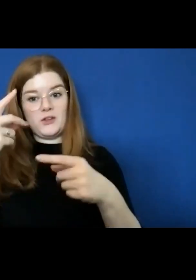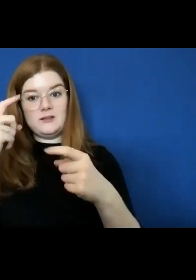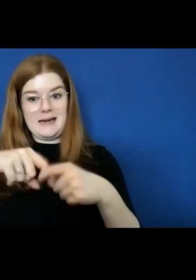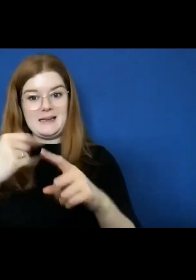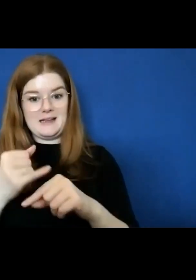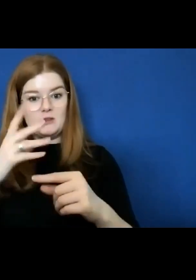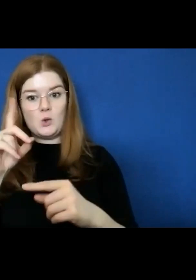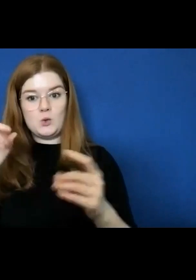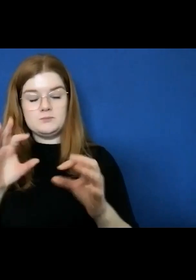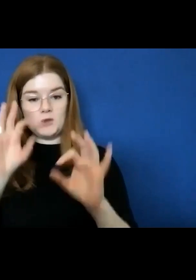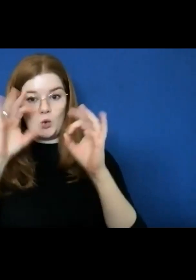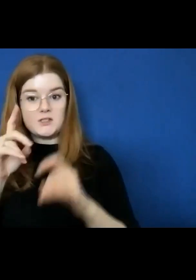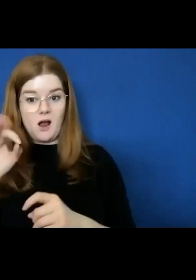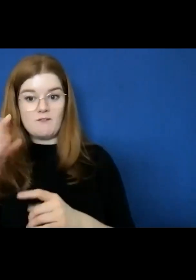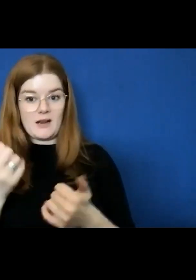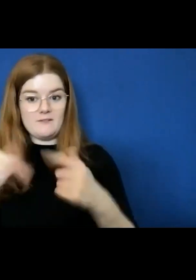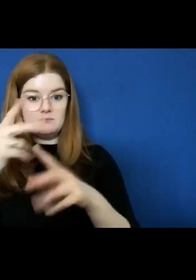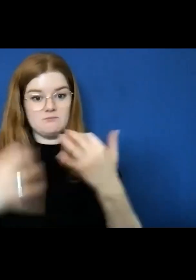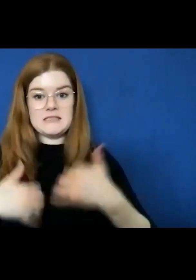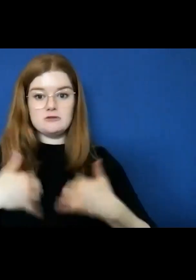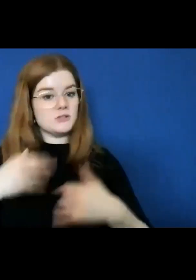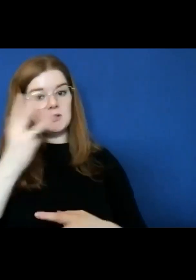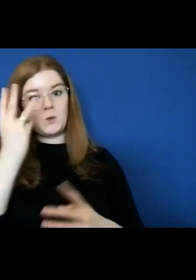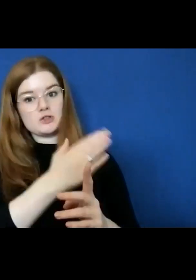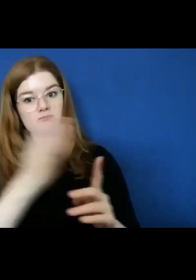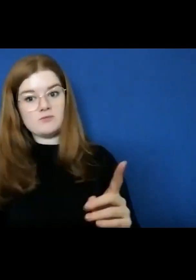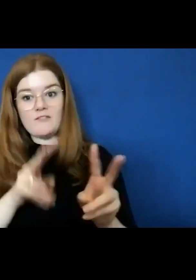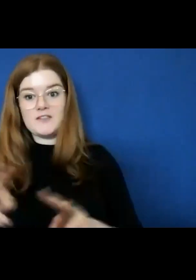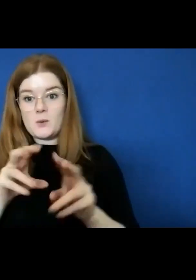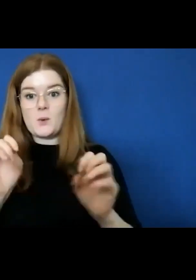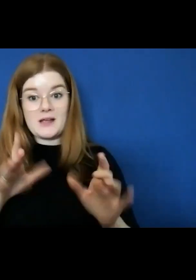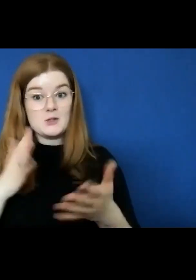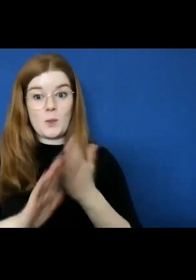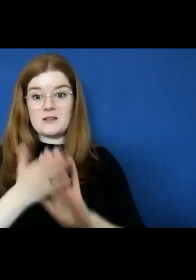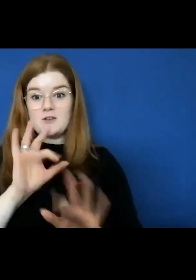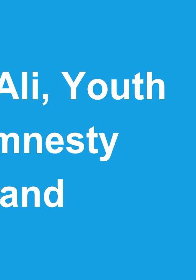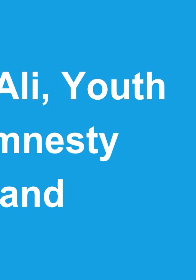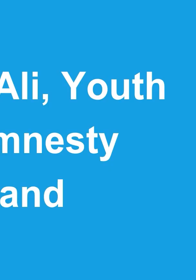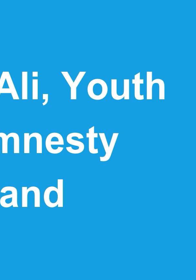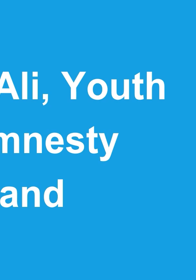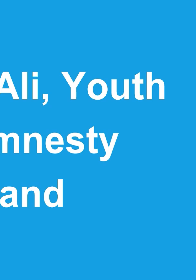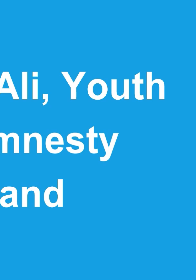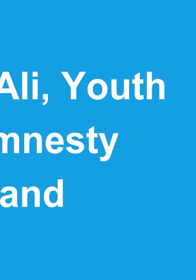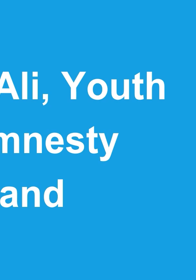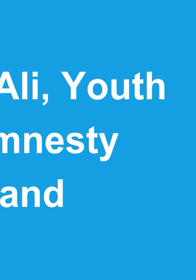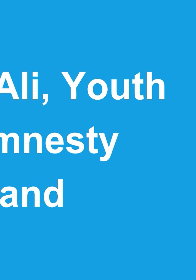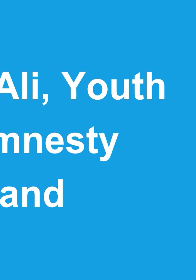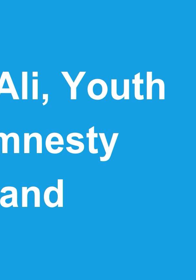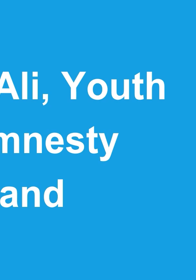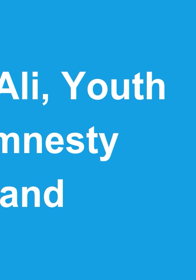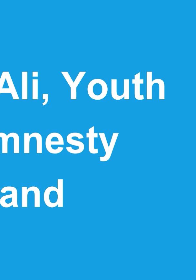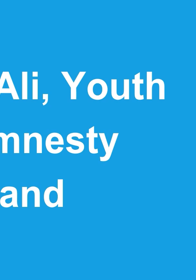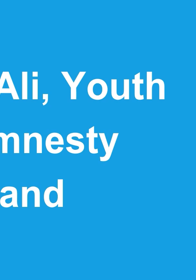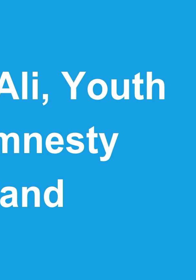the Google document for anyone who's interested in seeing the whole video. So that's all for me at this point.